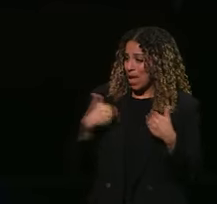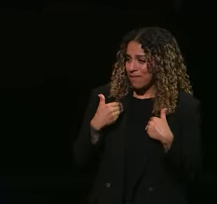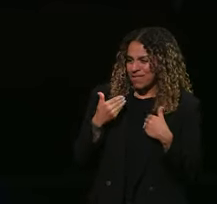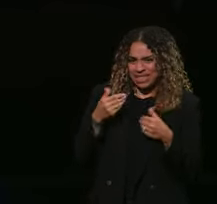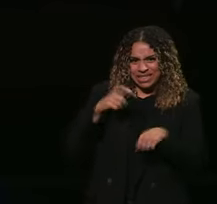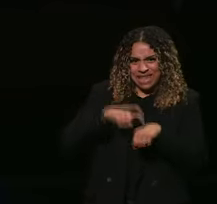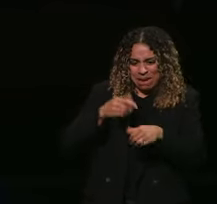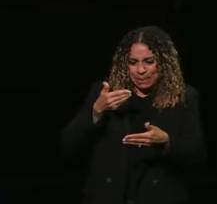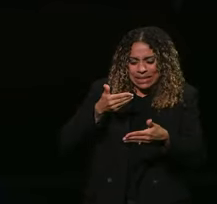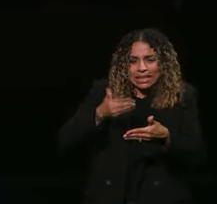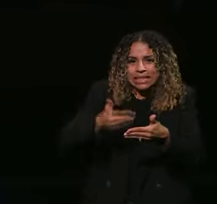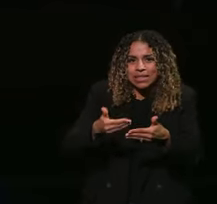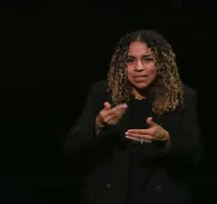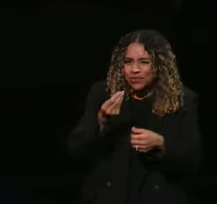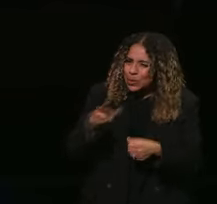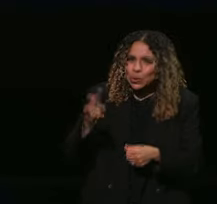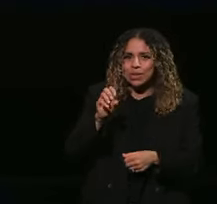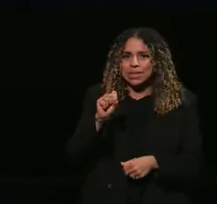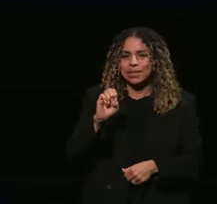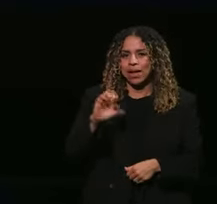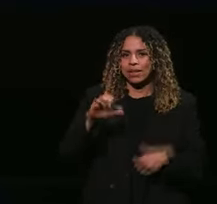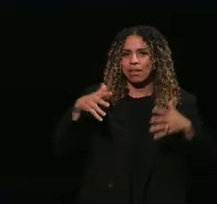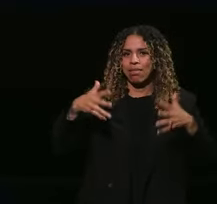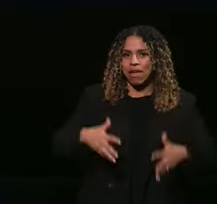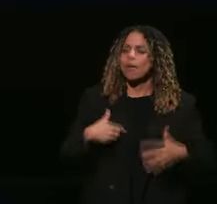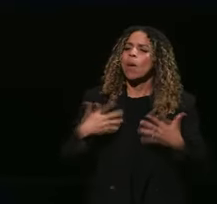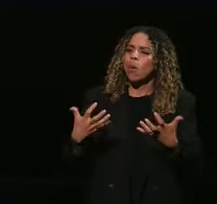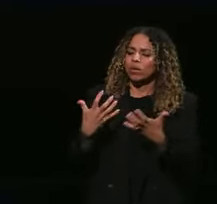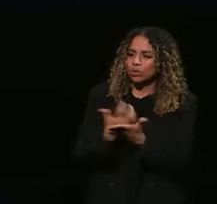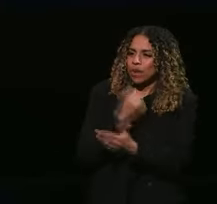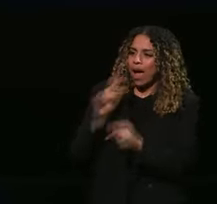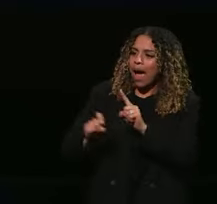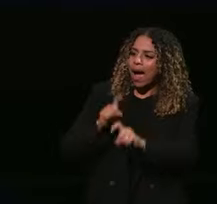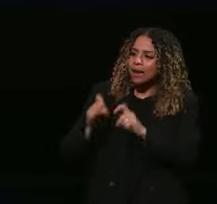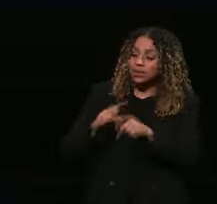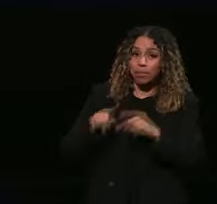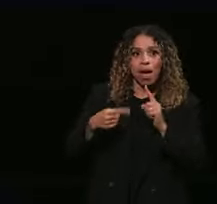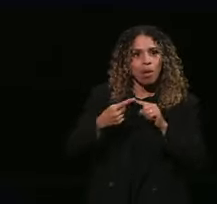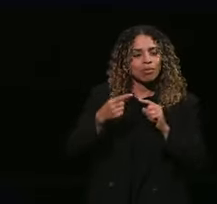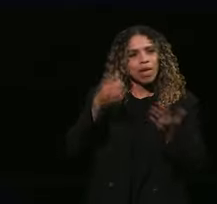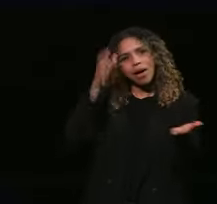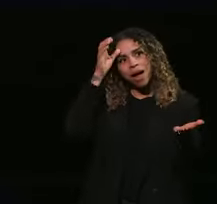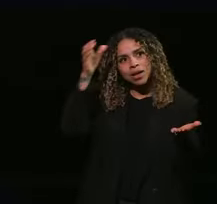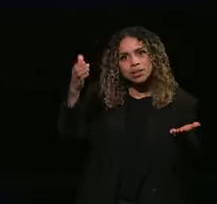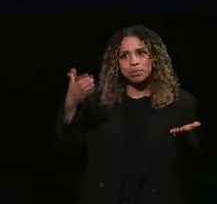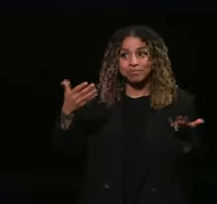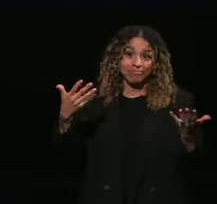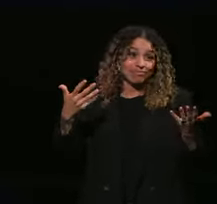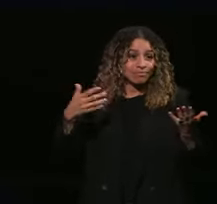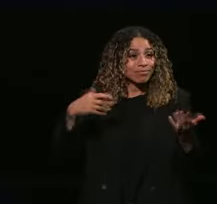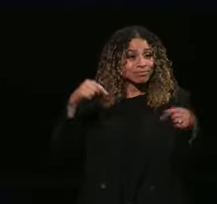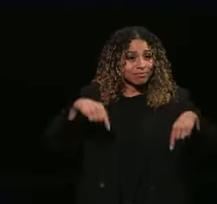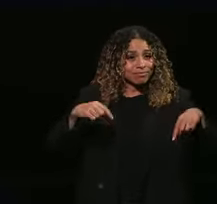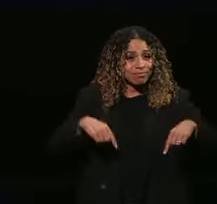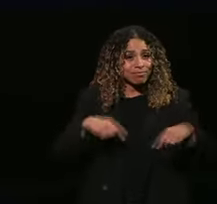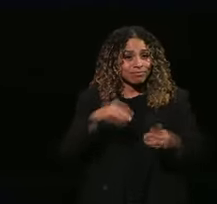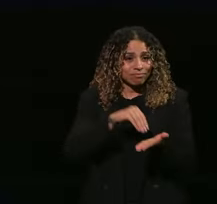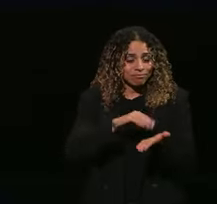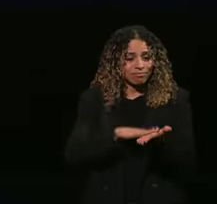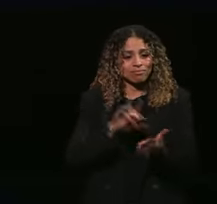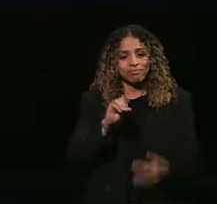did want to ask about the idea of this being a documentary as different